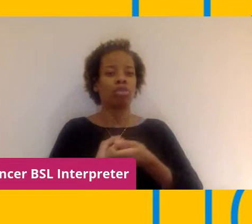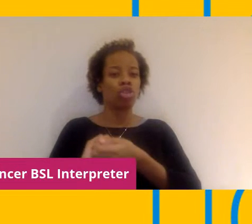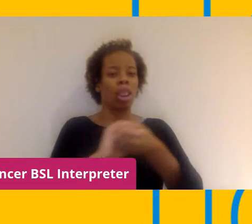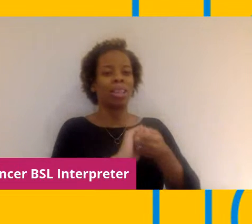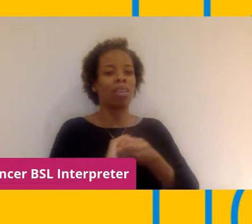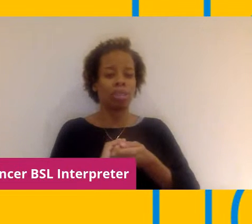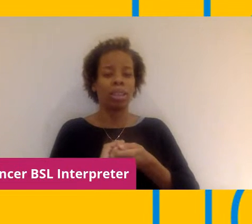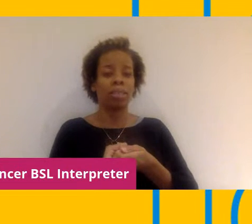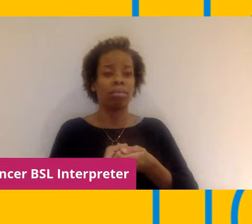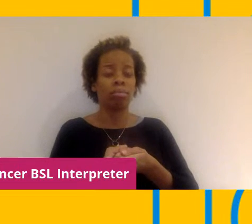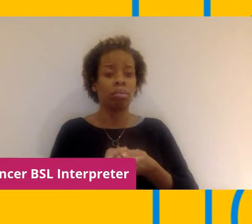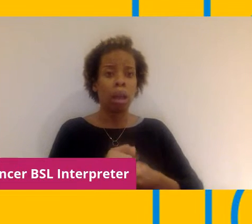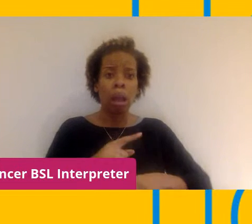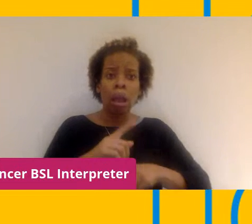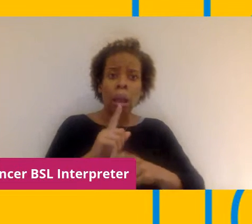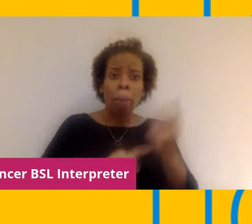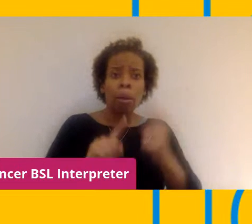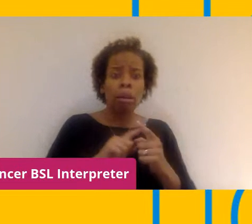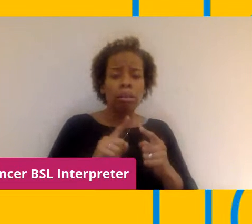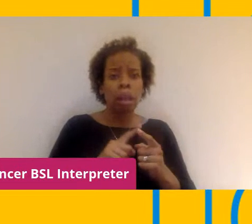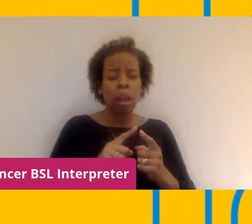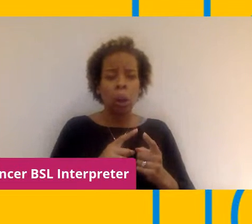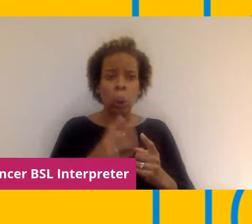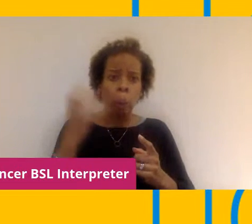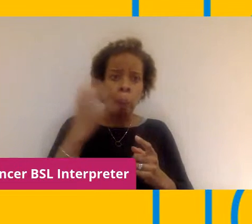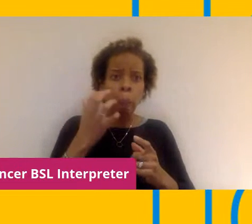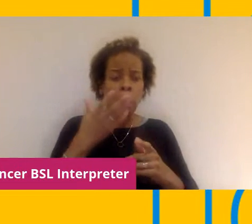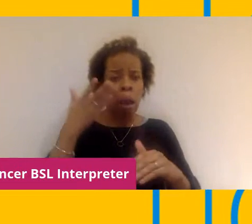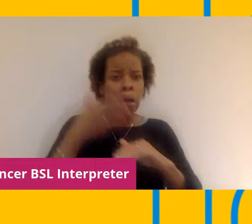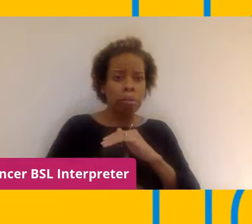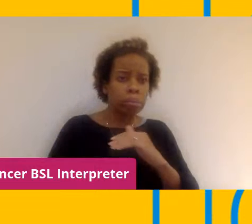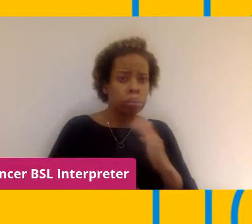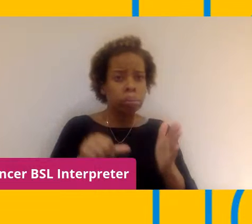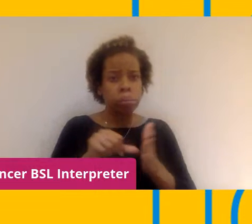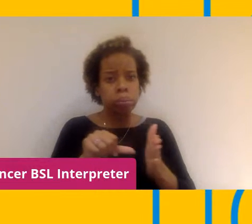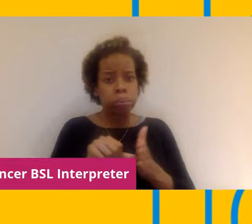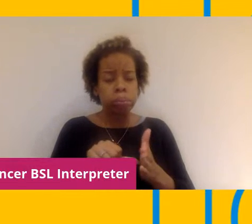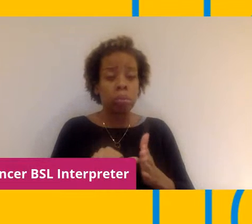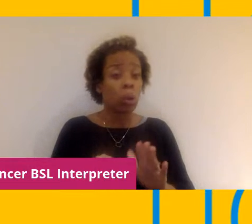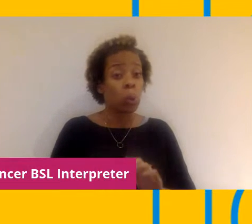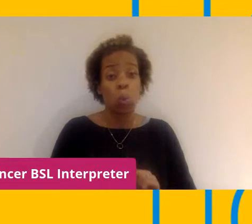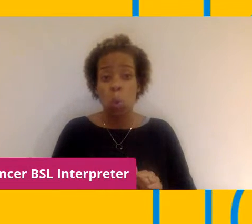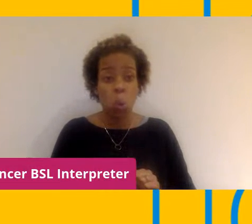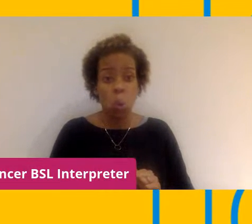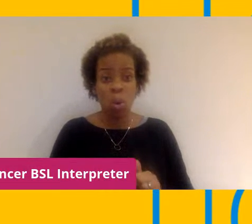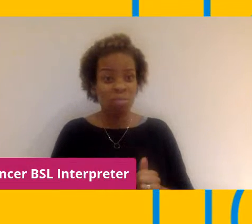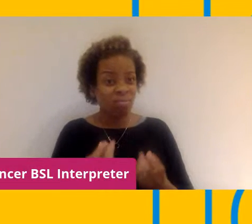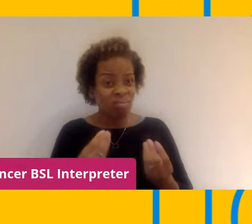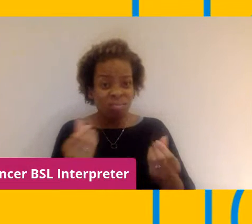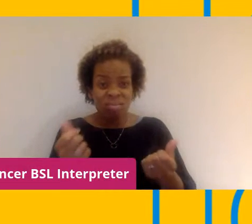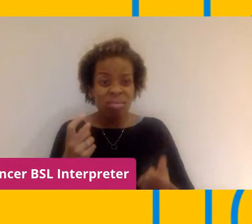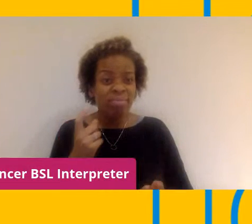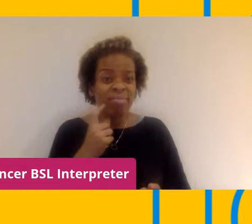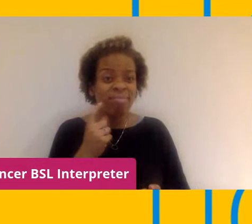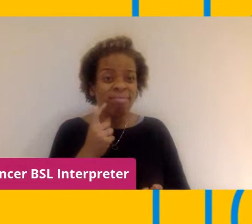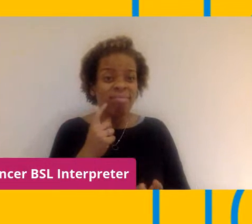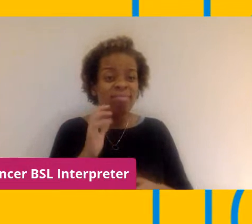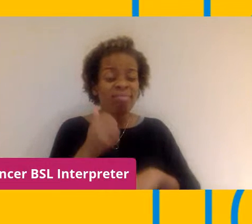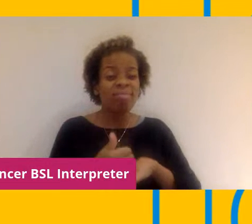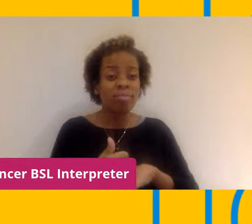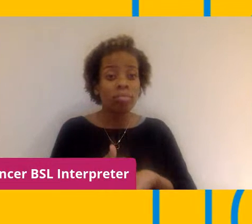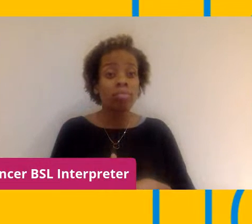very time consuming to organise. I wasn't a member of the branch committee when we started them, although I am